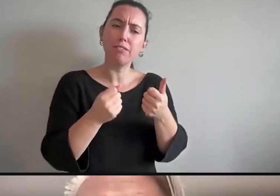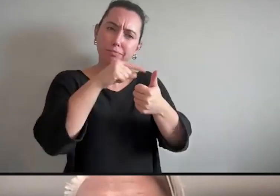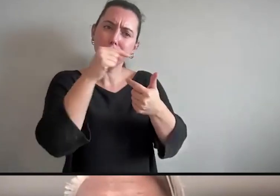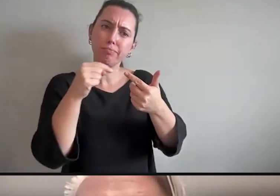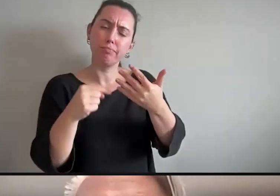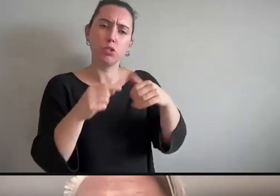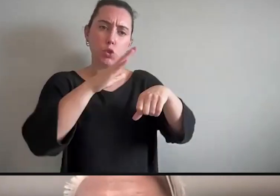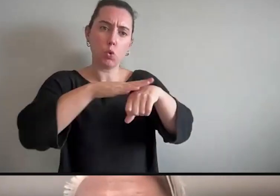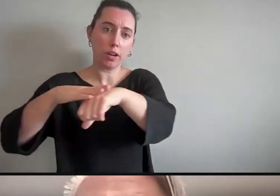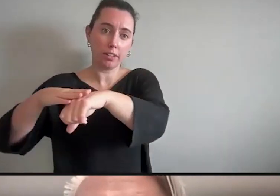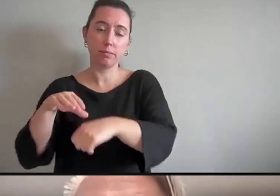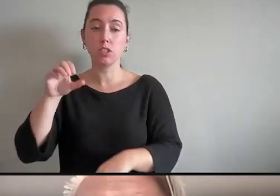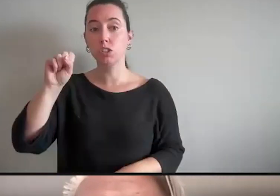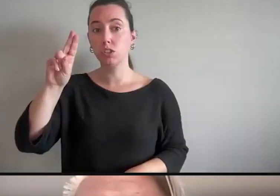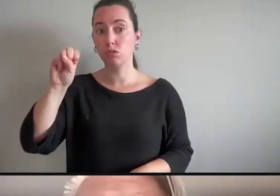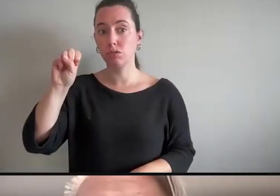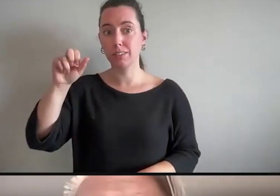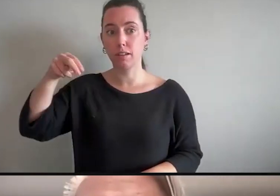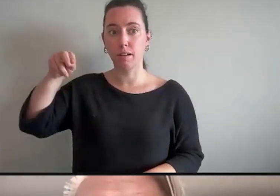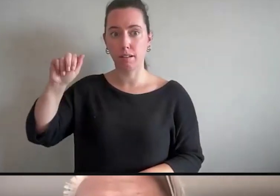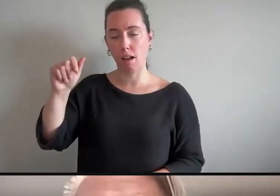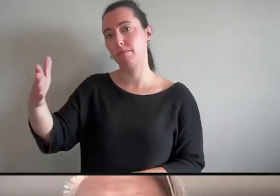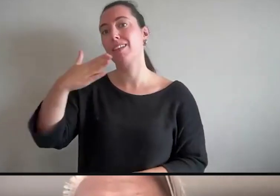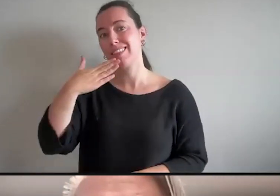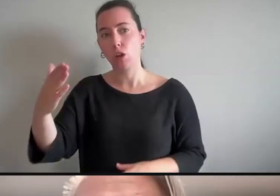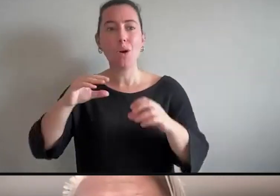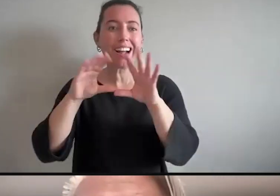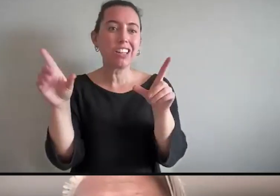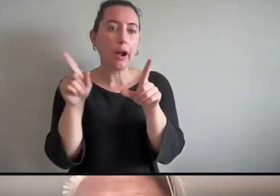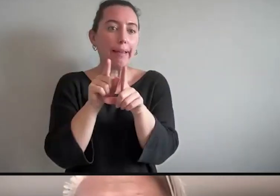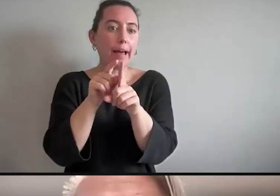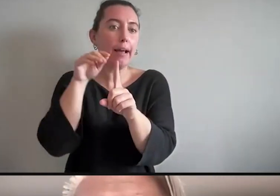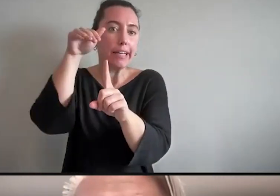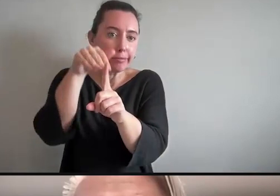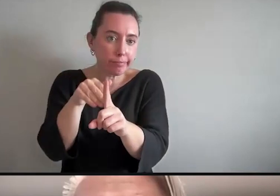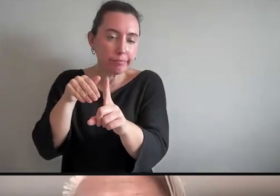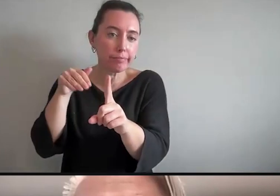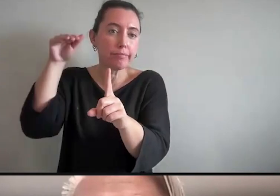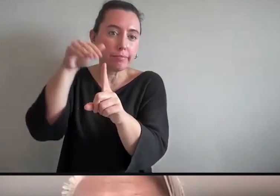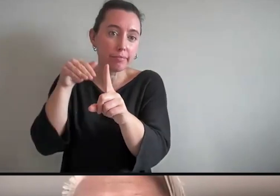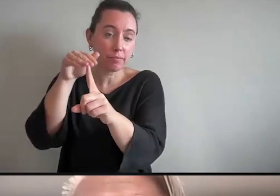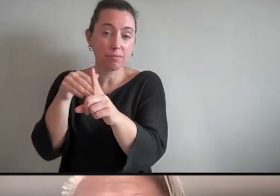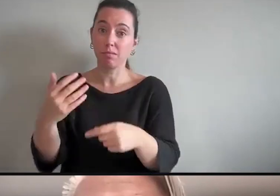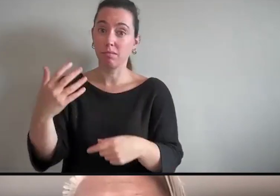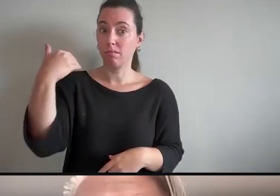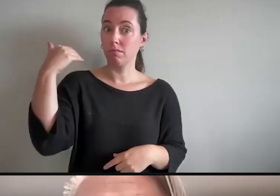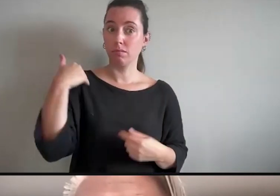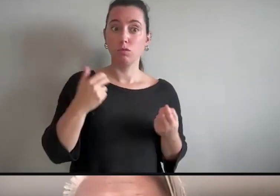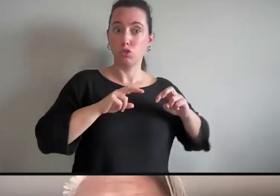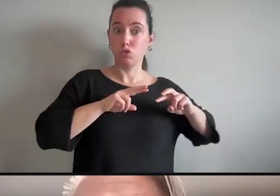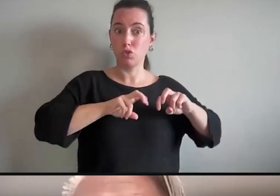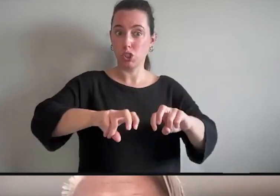That was very clear. And I agree with you that it's a nudging thing here. We did a research project a couple of years ago where we did similar